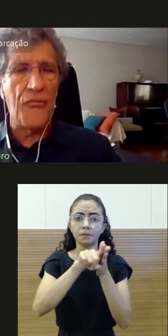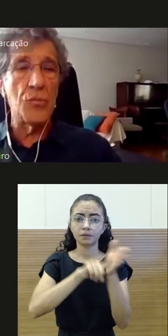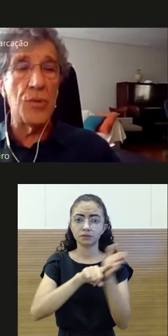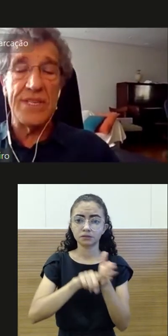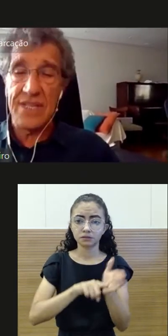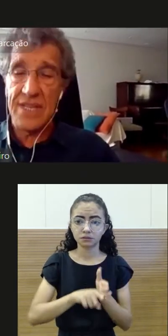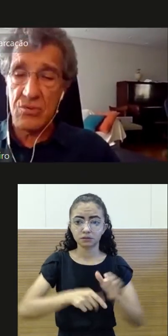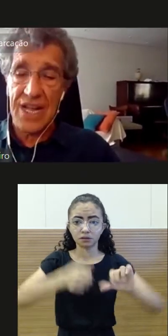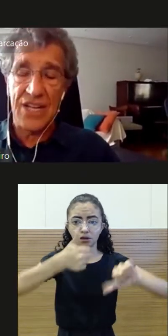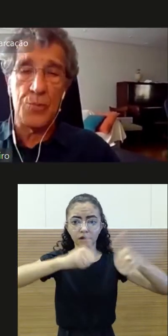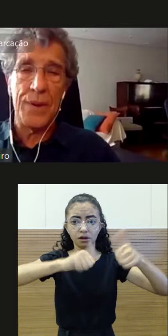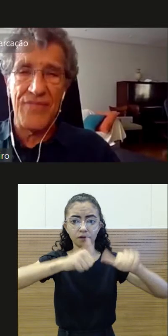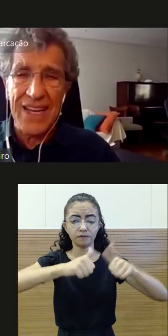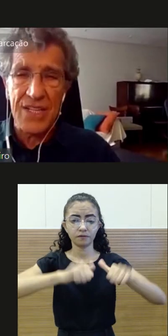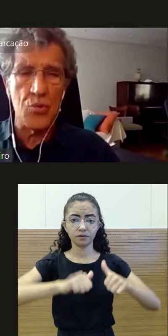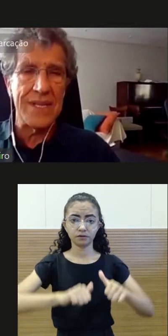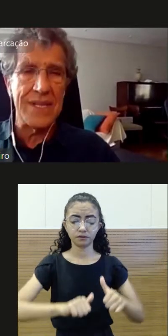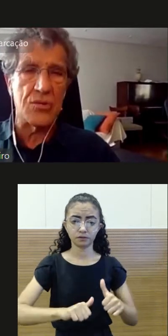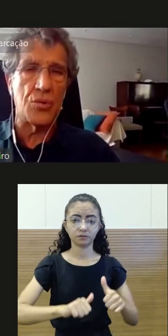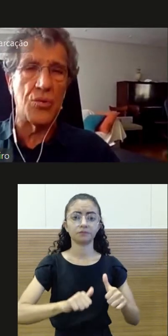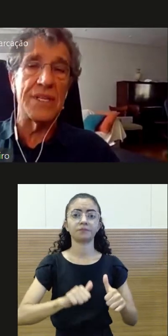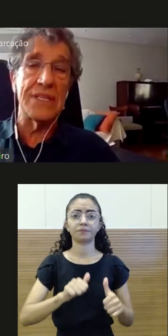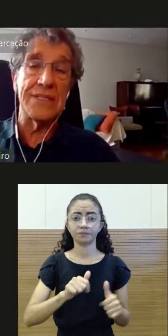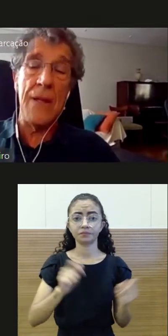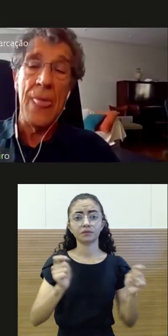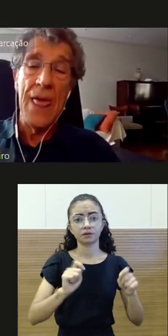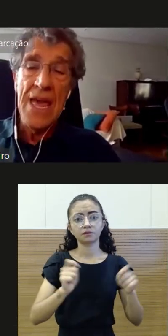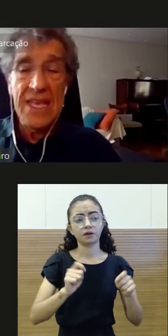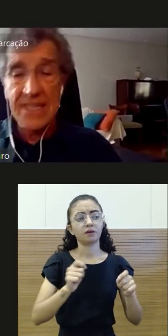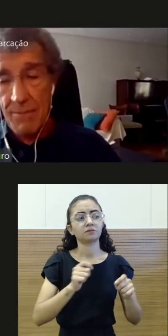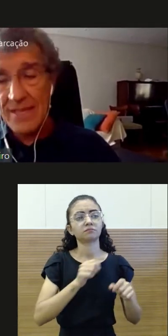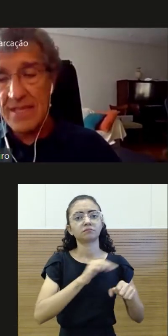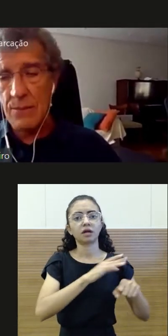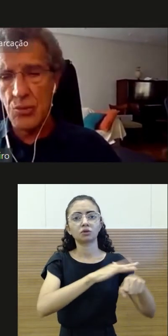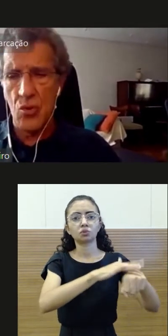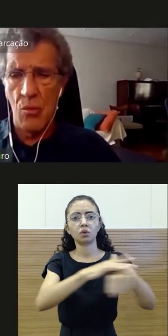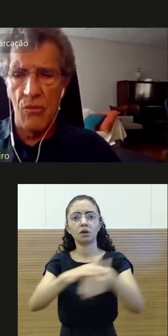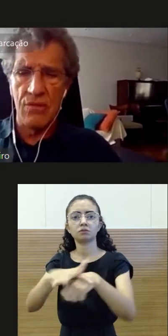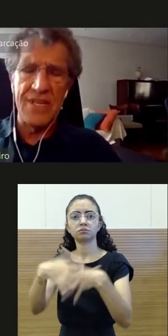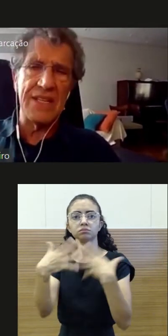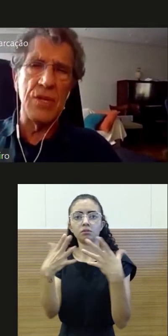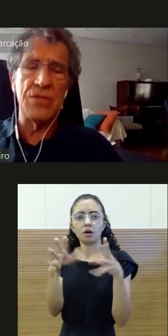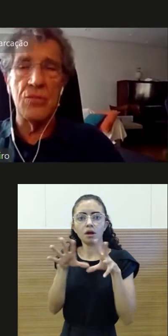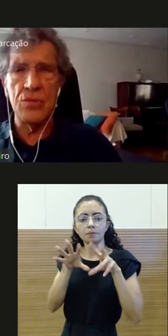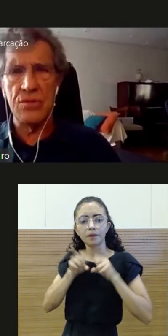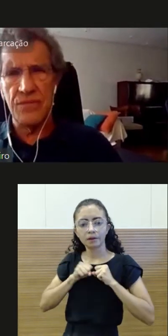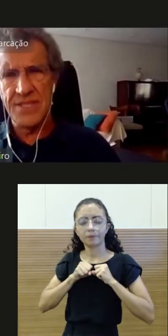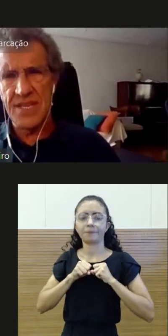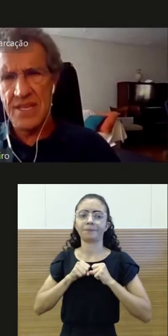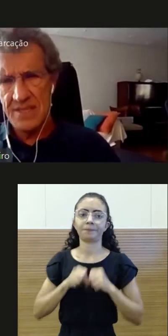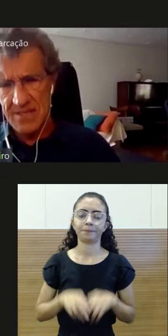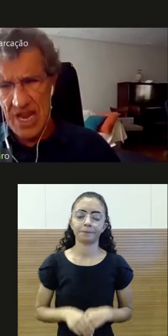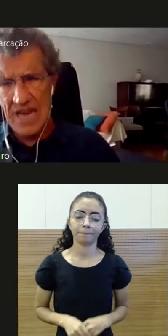And some of these works that did the meta-analysis confirmed these for various diseases.